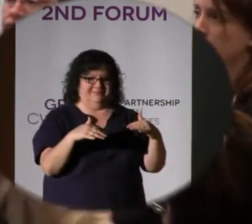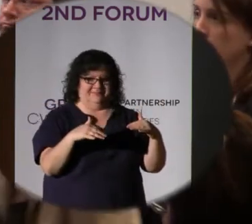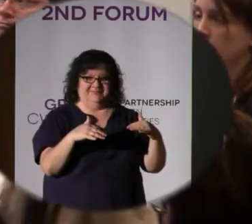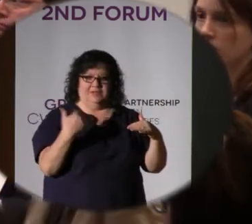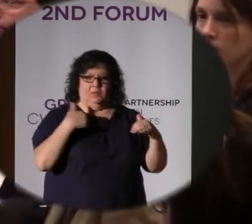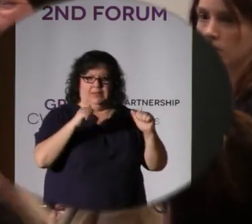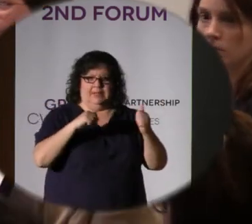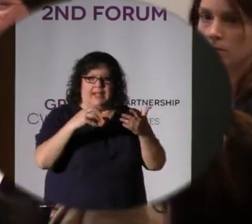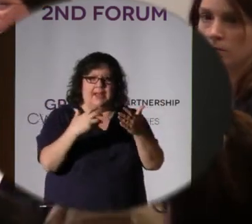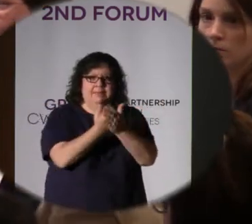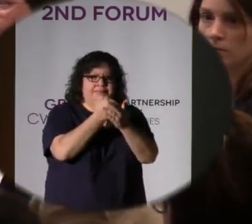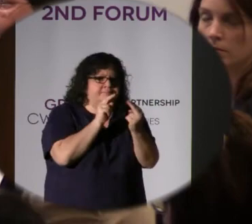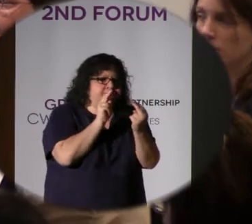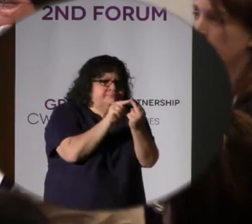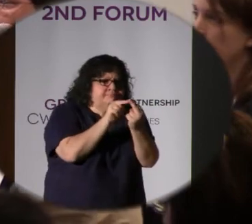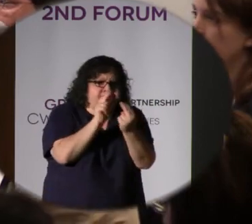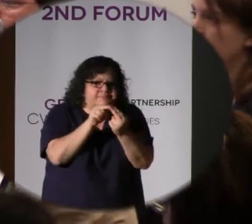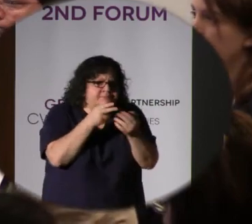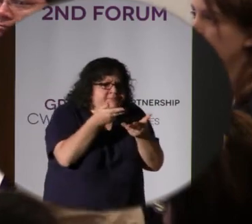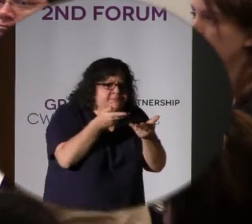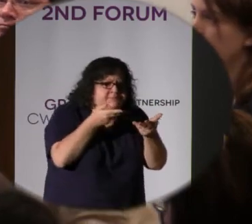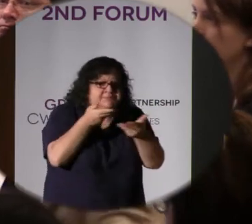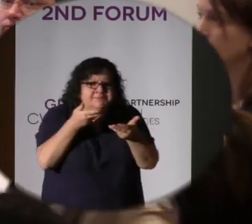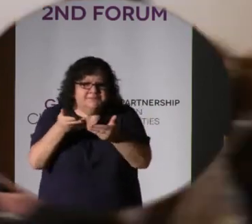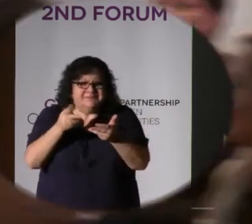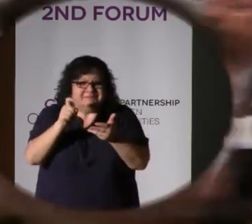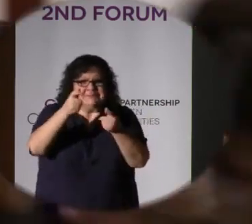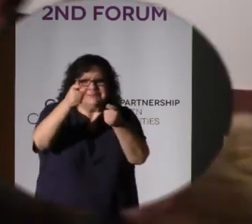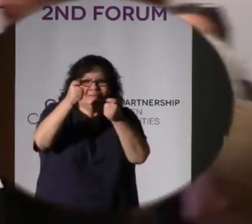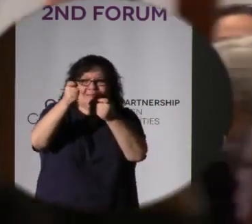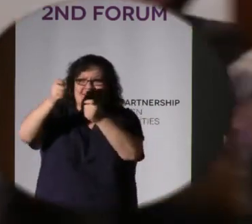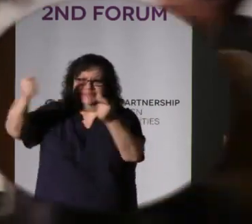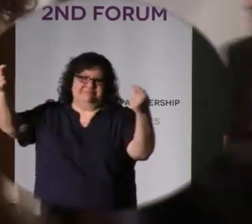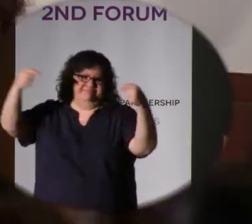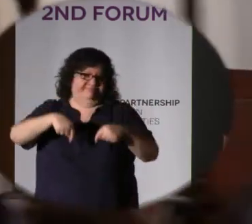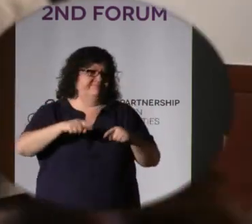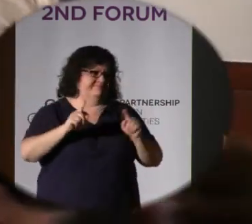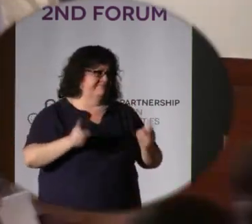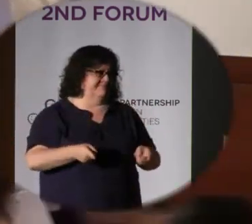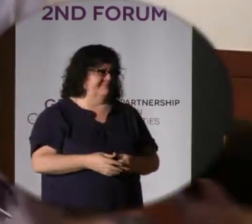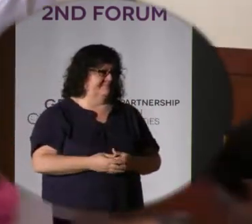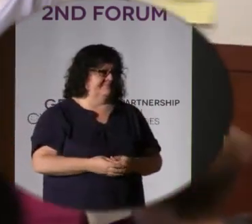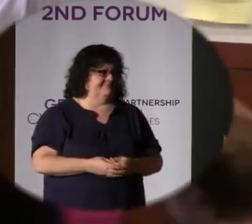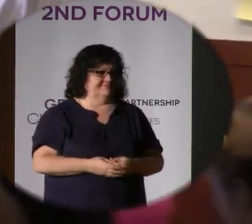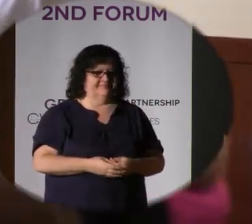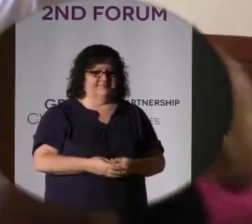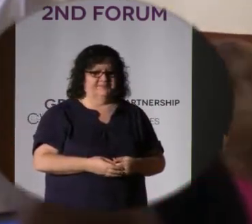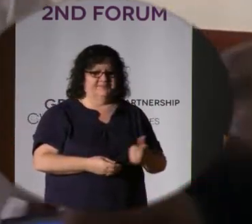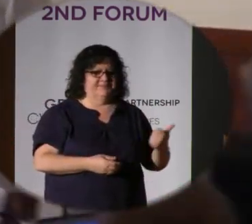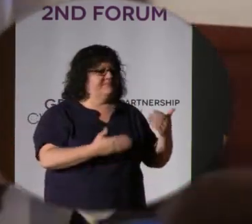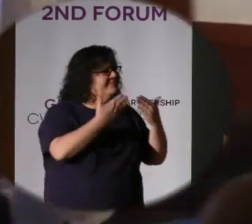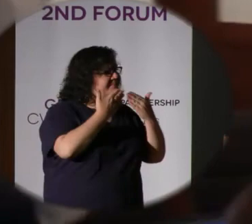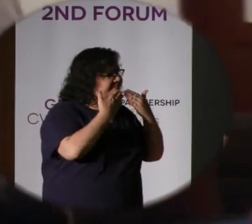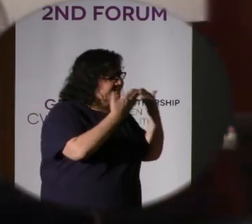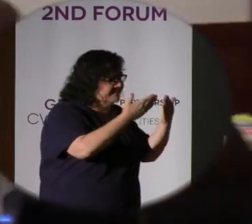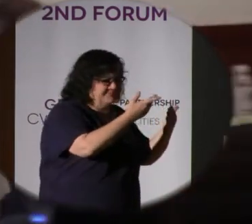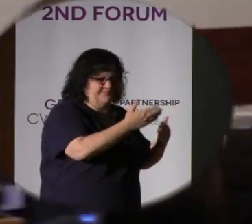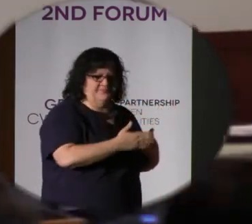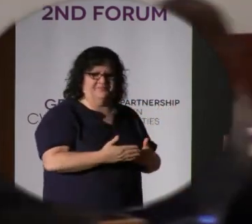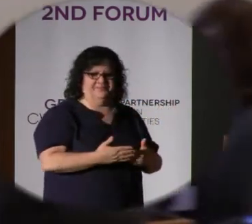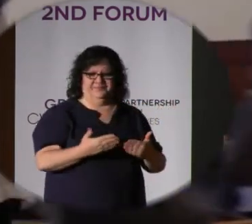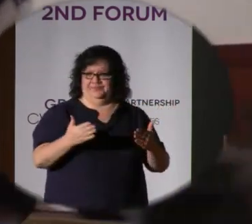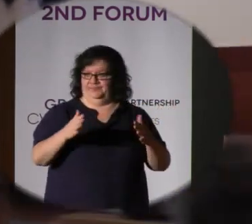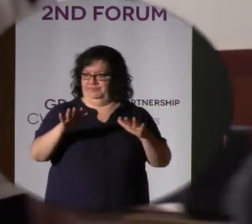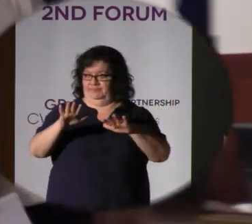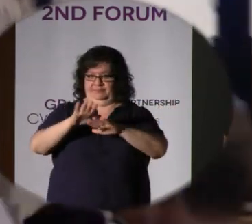Perhaps not, but it's very good to hear education has taken a stab at this. I'm sure we could continue on, and I